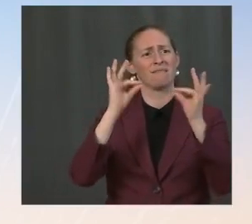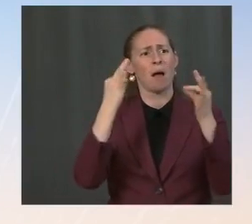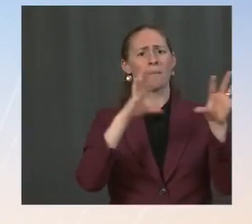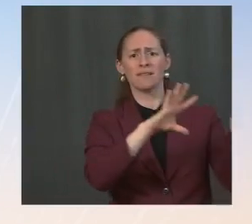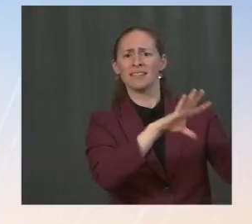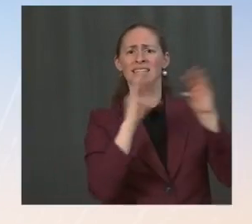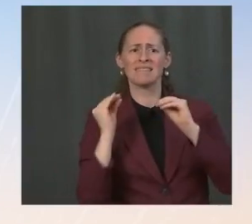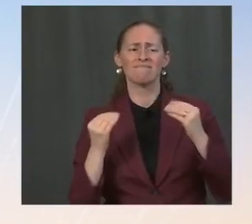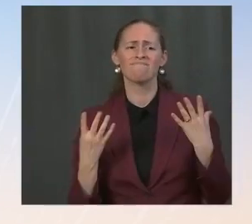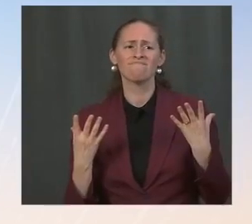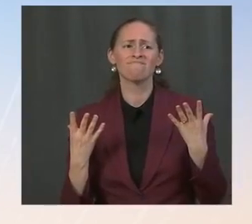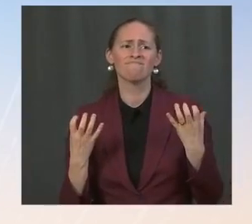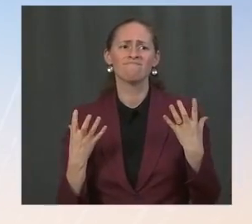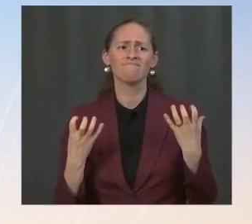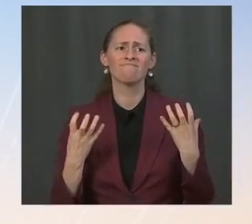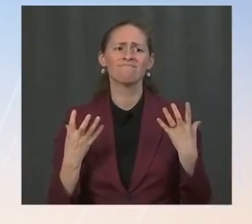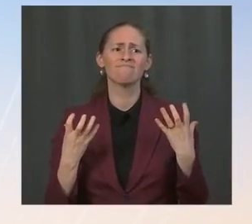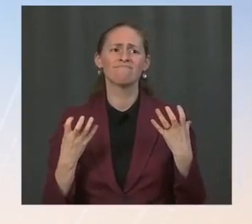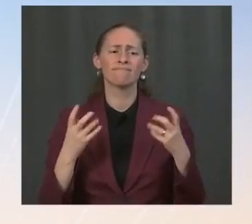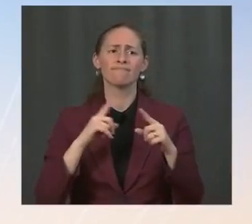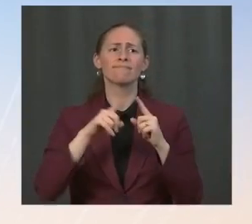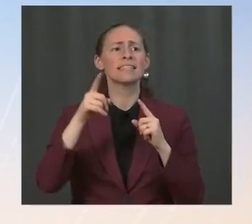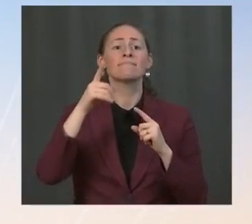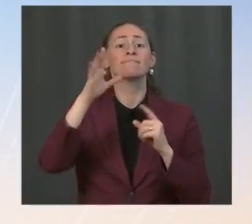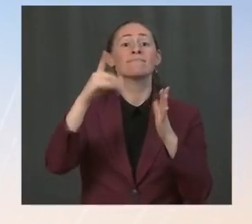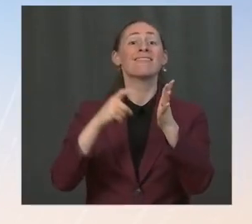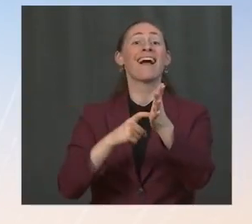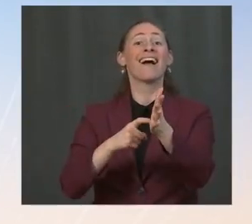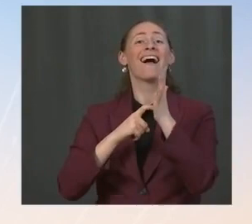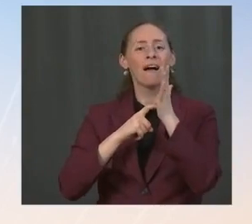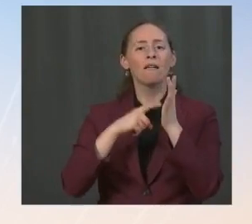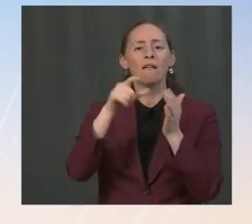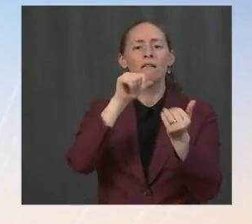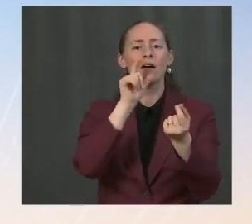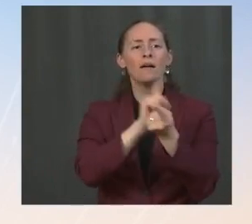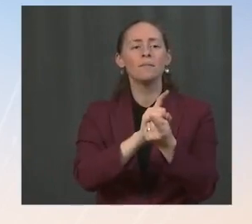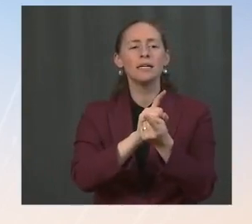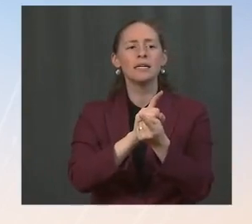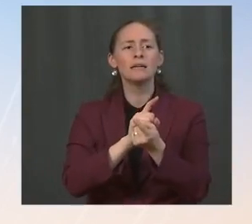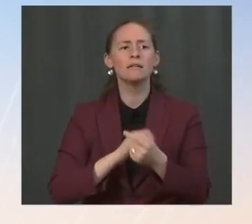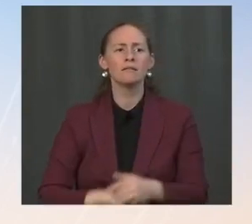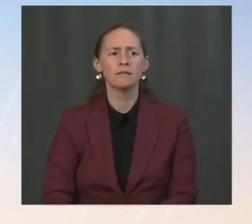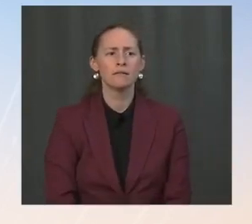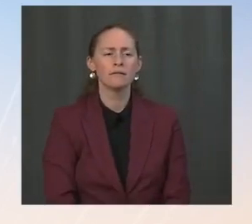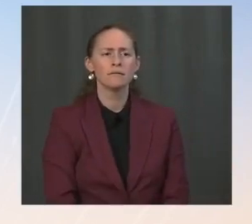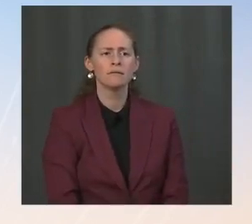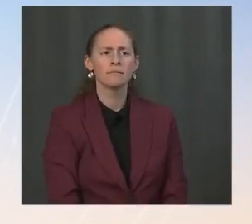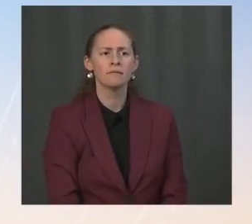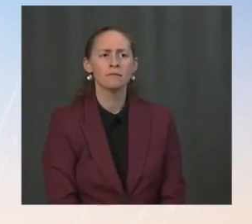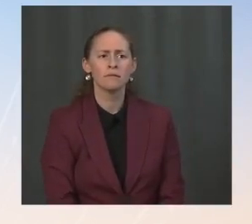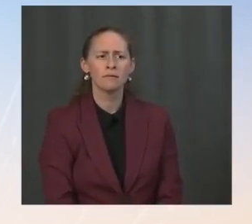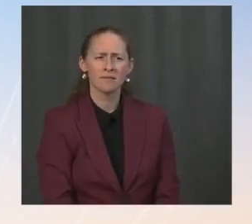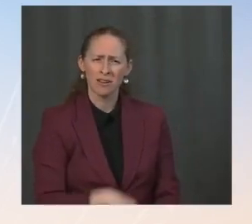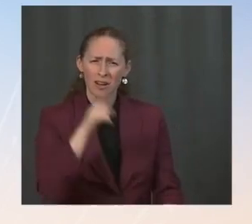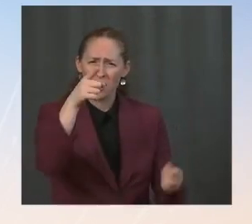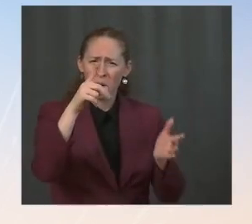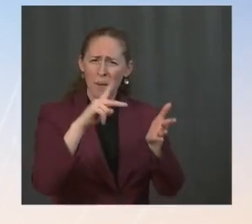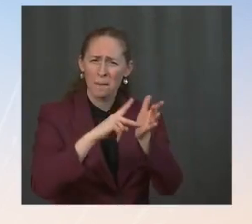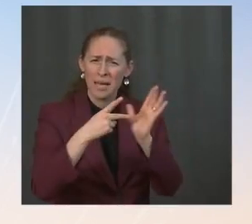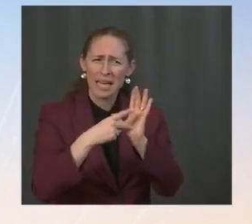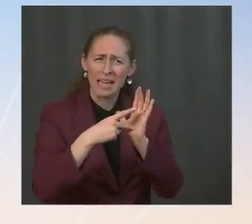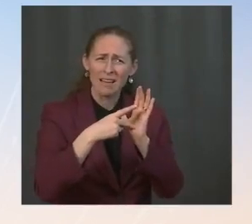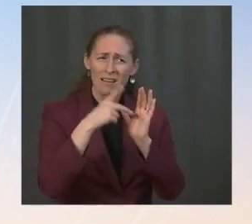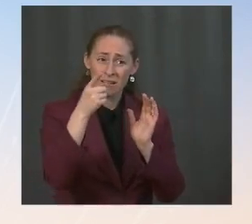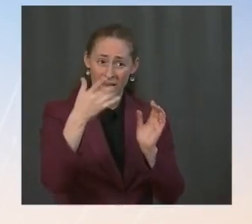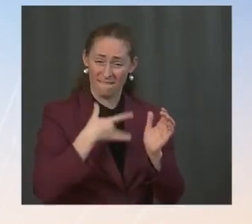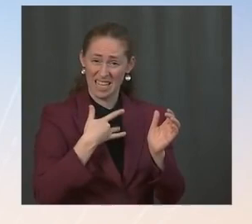criteria, so I'm just asking you to clarify. Are you concerned that we're helping the family members of people who have fought by our side for 20 years,